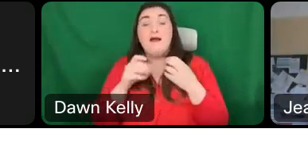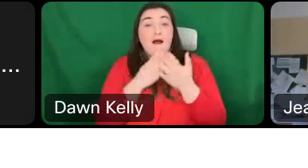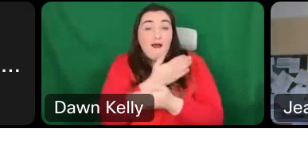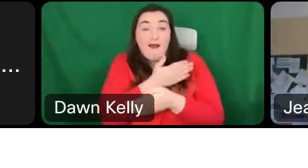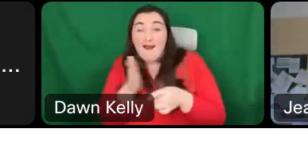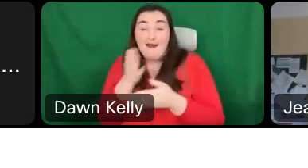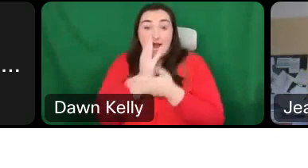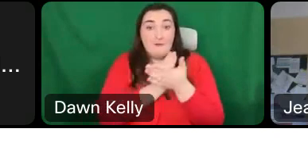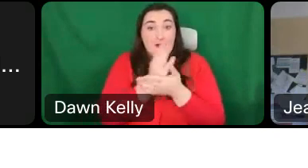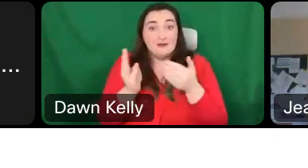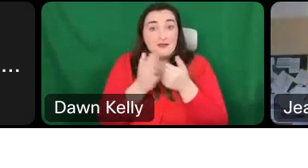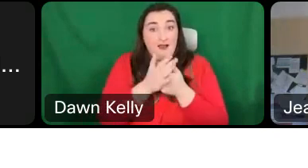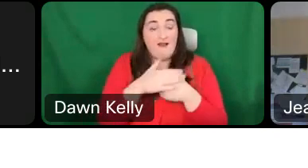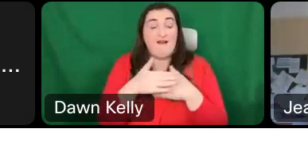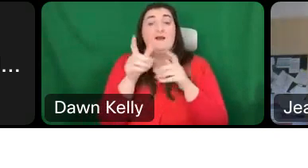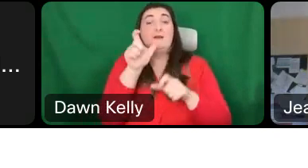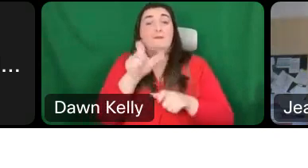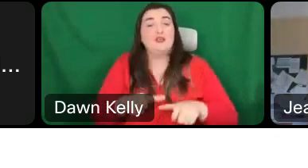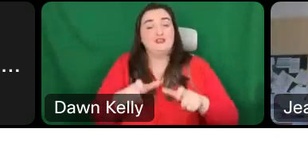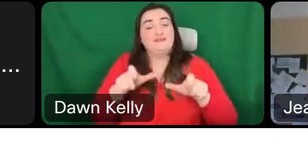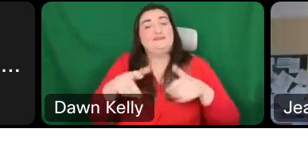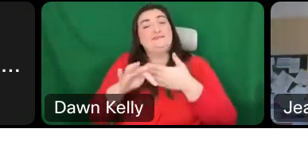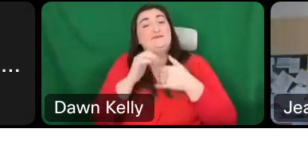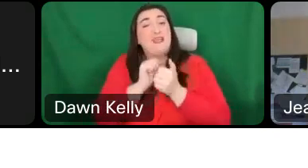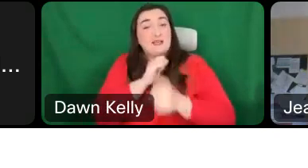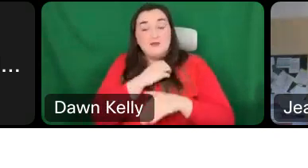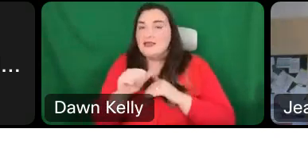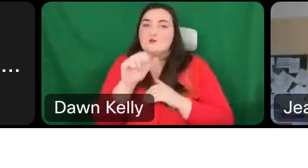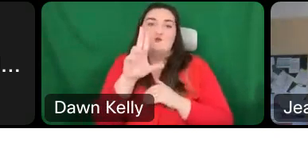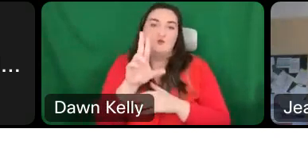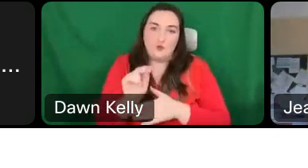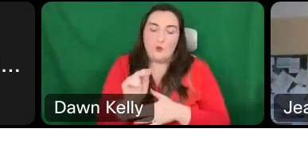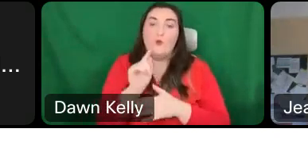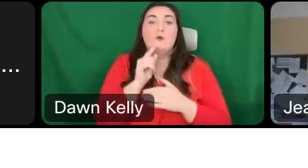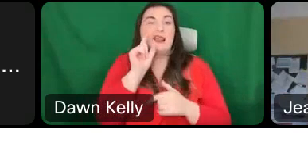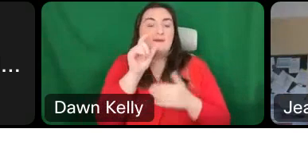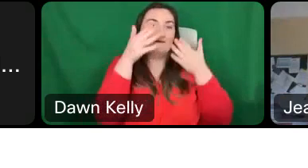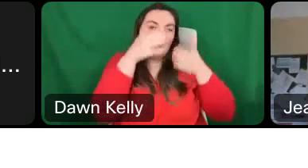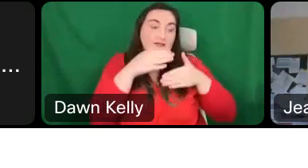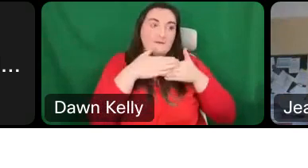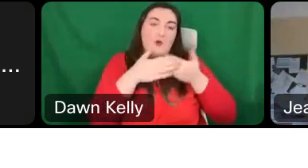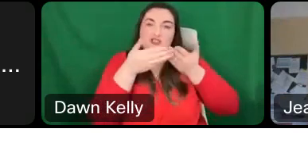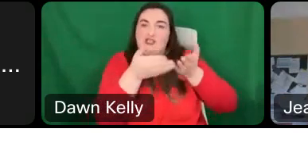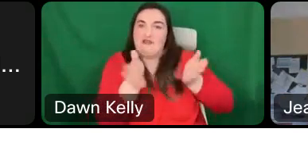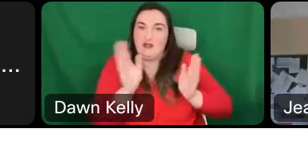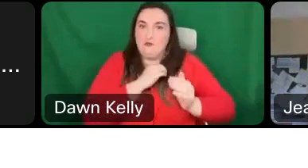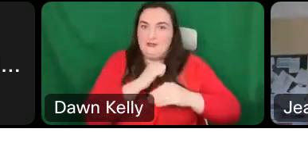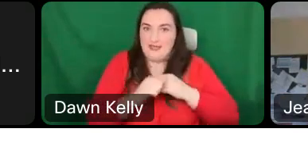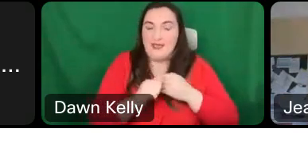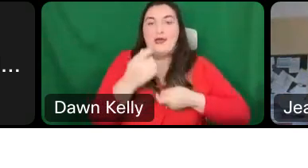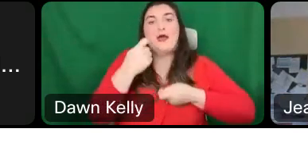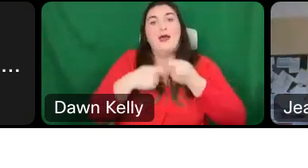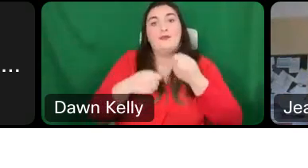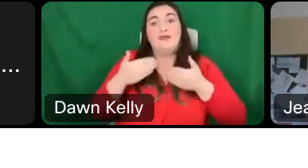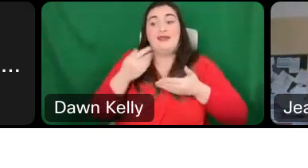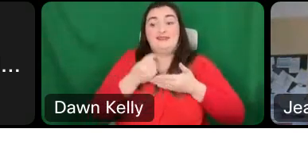of the Patient Safety Act today. I think we're going to be maybe focused on more general elements of it, and then as